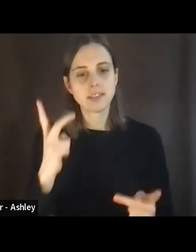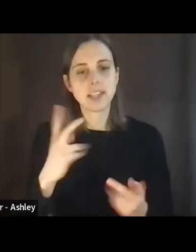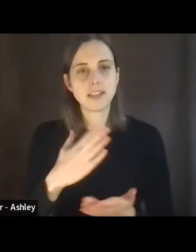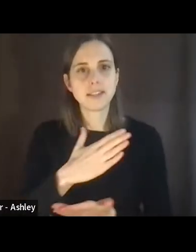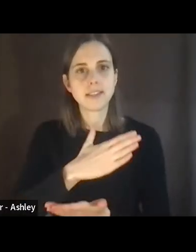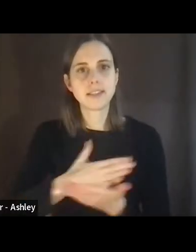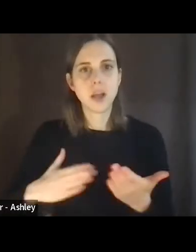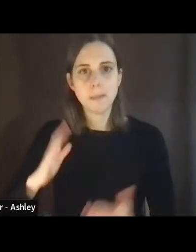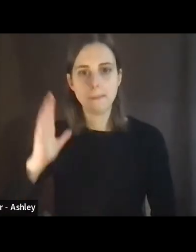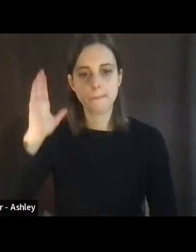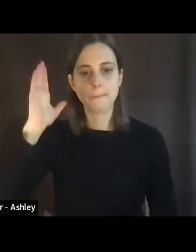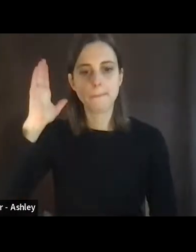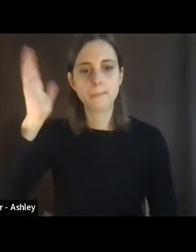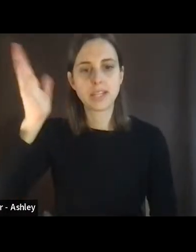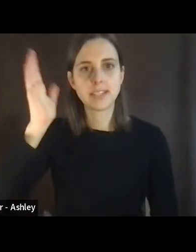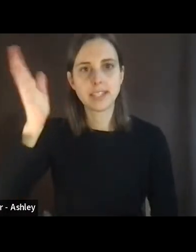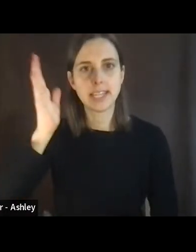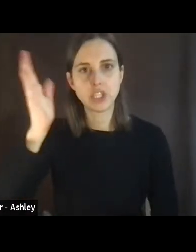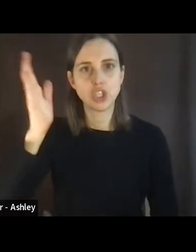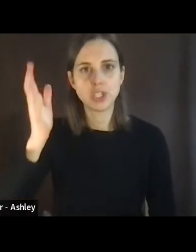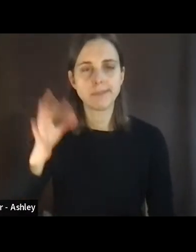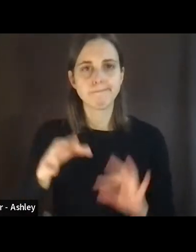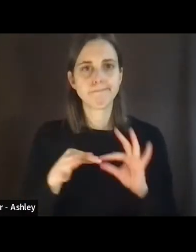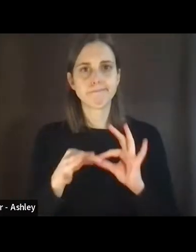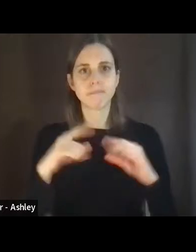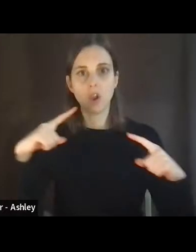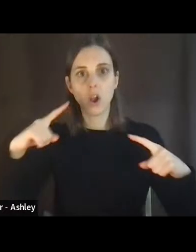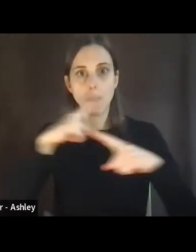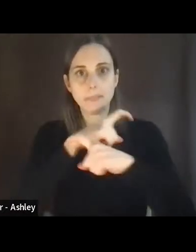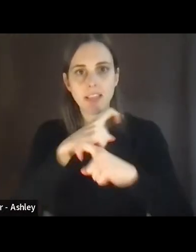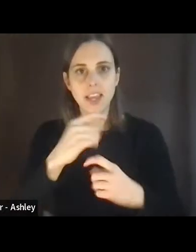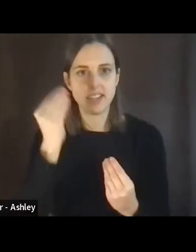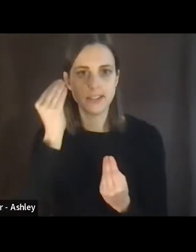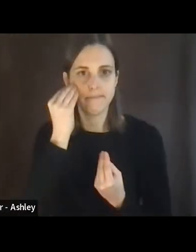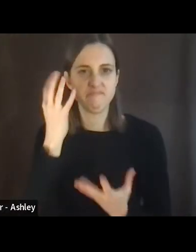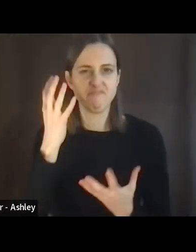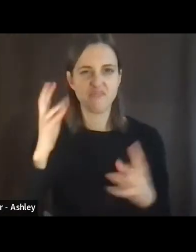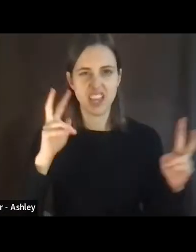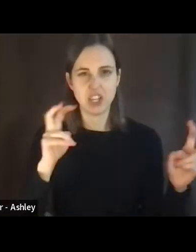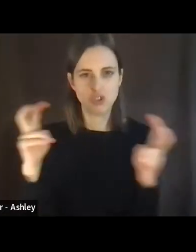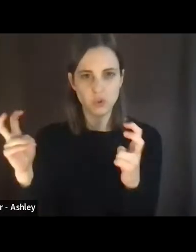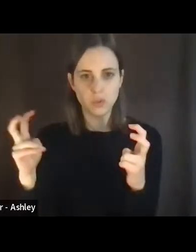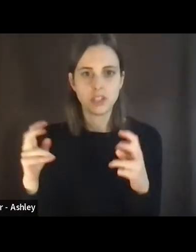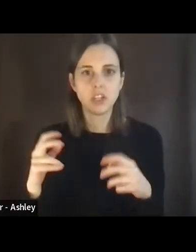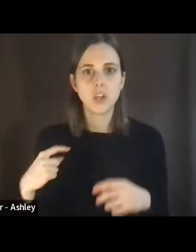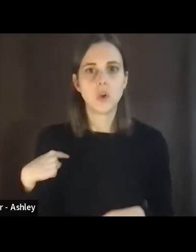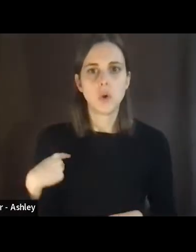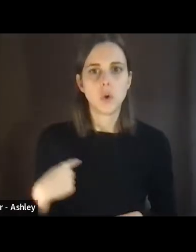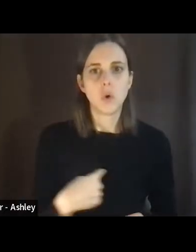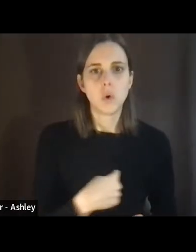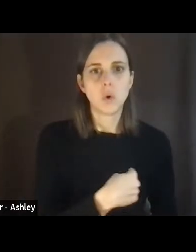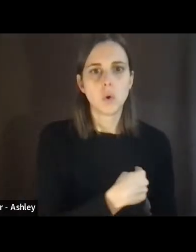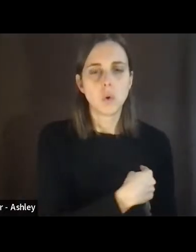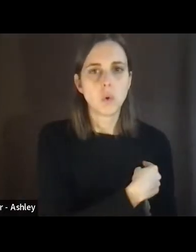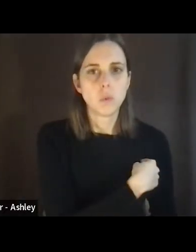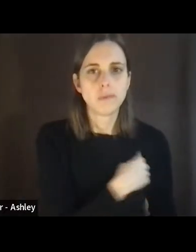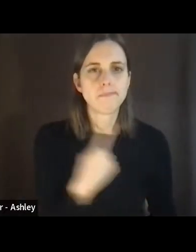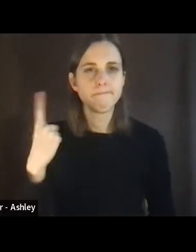some of these very complicated issues. And as Greg told us, we're not getting into huge detail, but kind of a